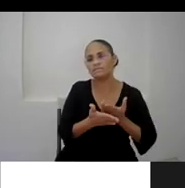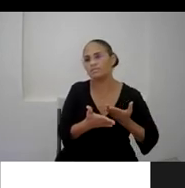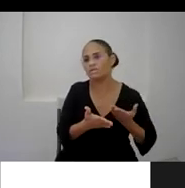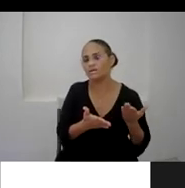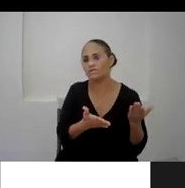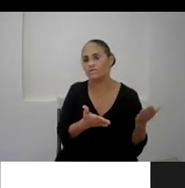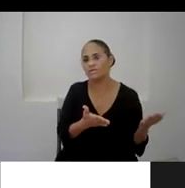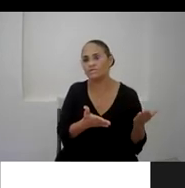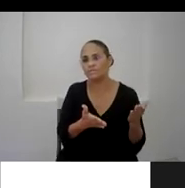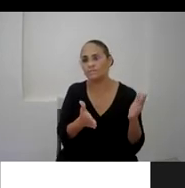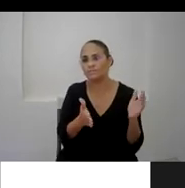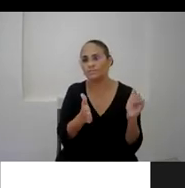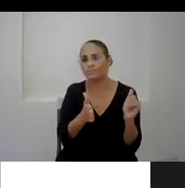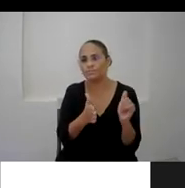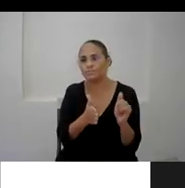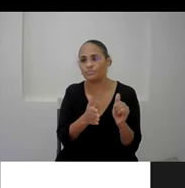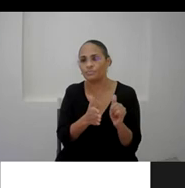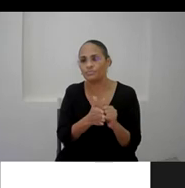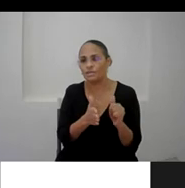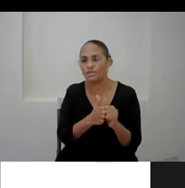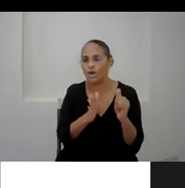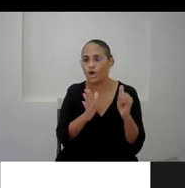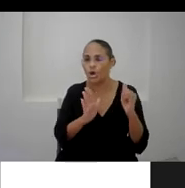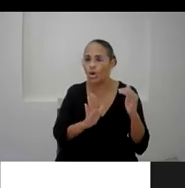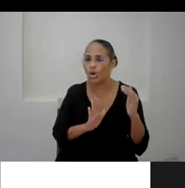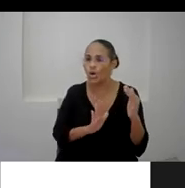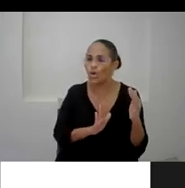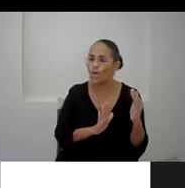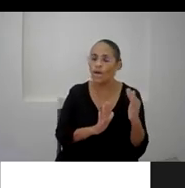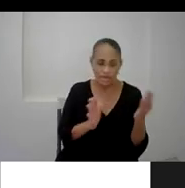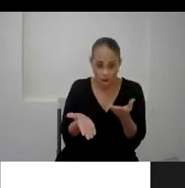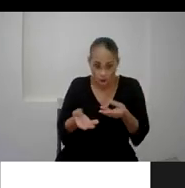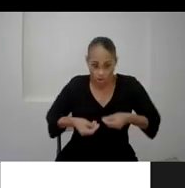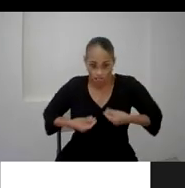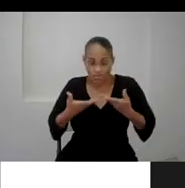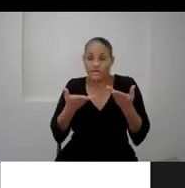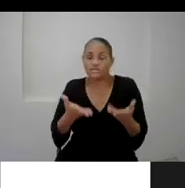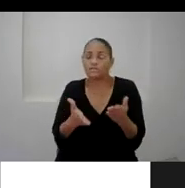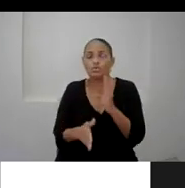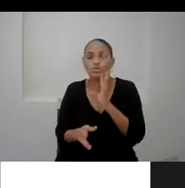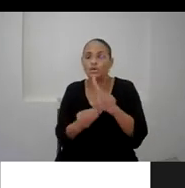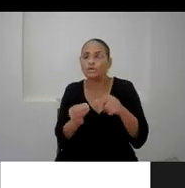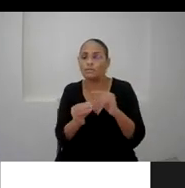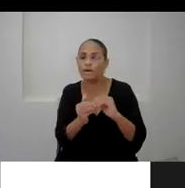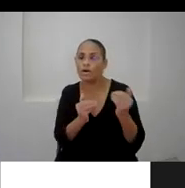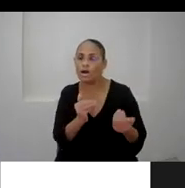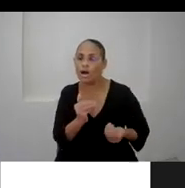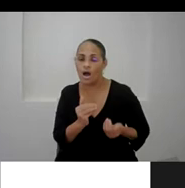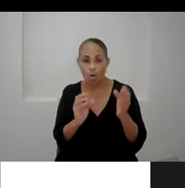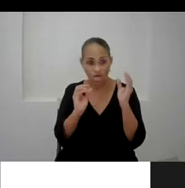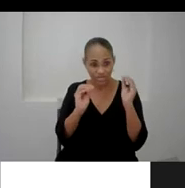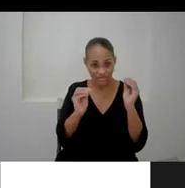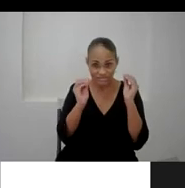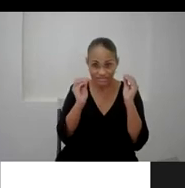saying in her presentation when she was talking about how the teachers needed